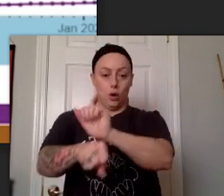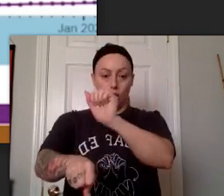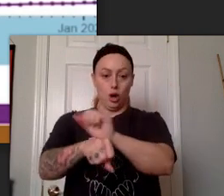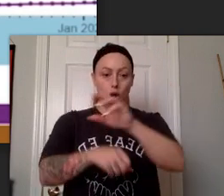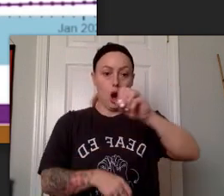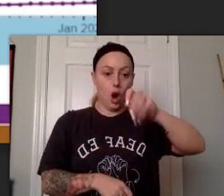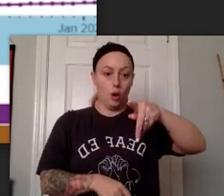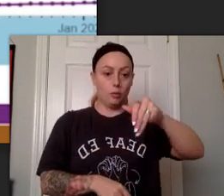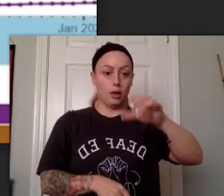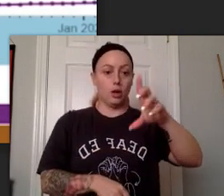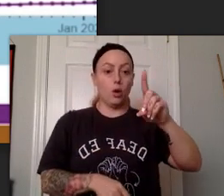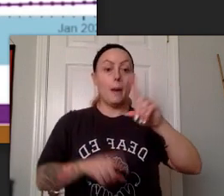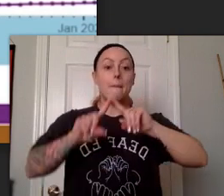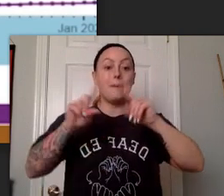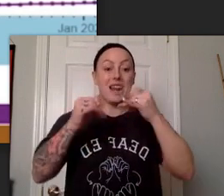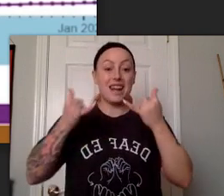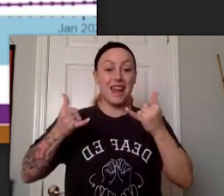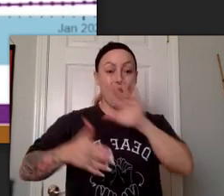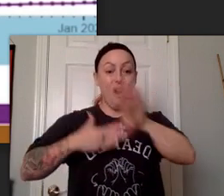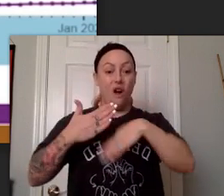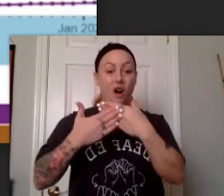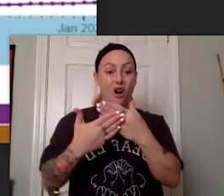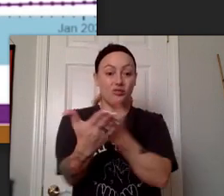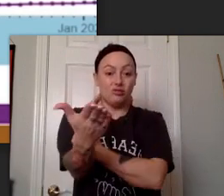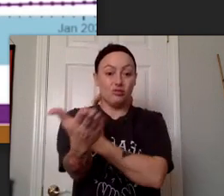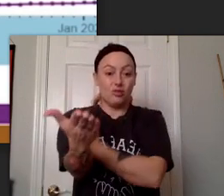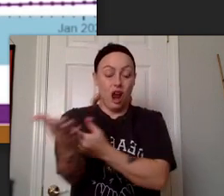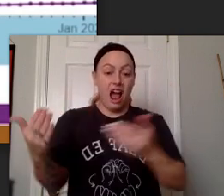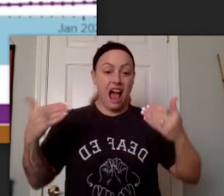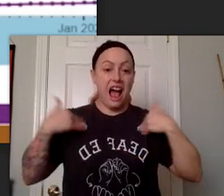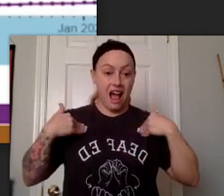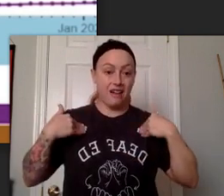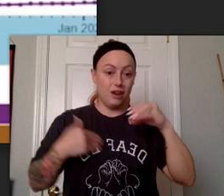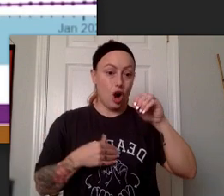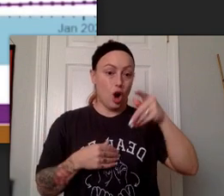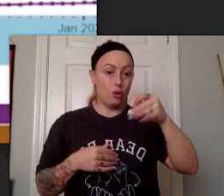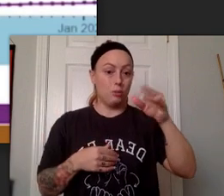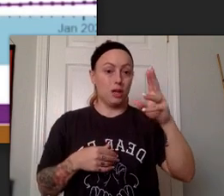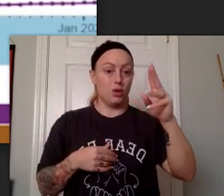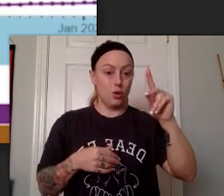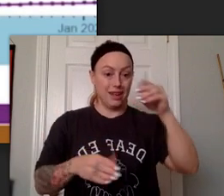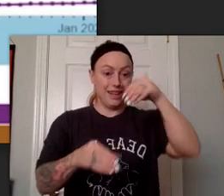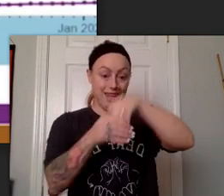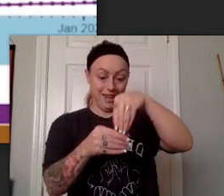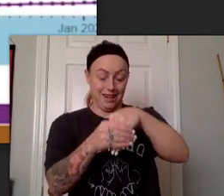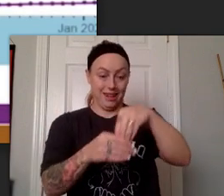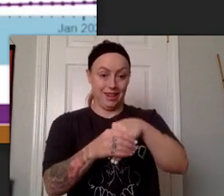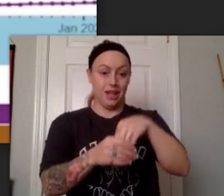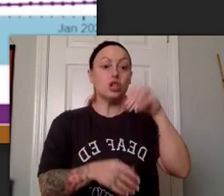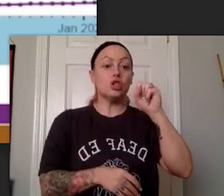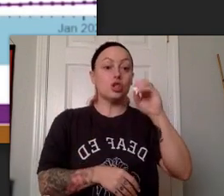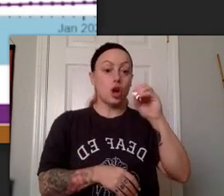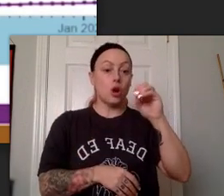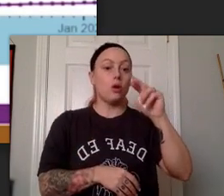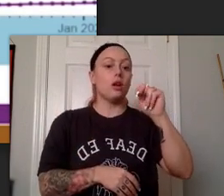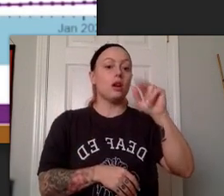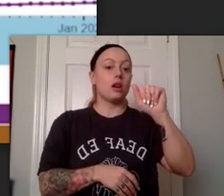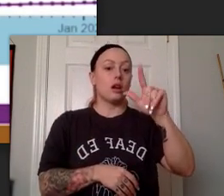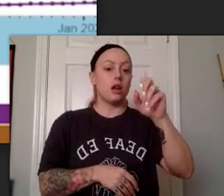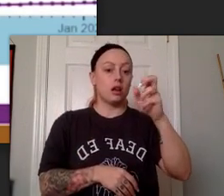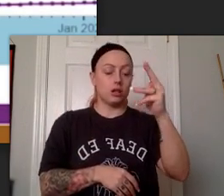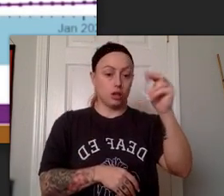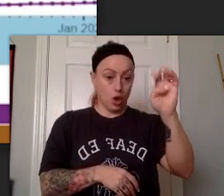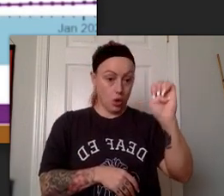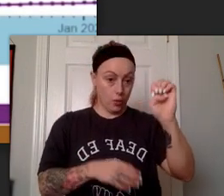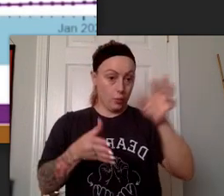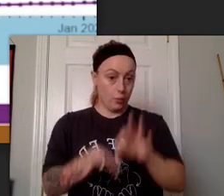opioids contaminating everything, and prescription opioids are still very popular. So naloxone is important for people to have,